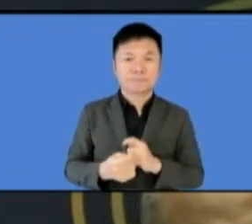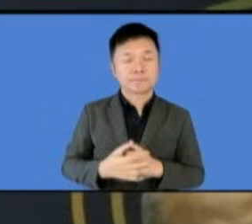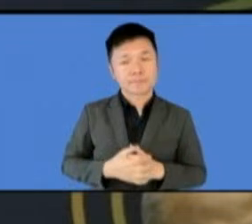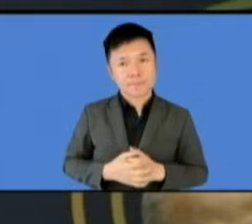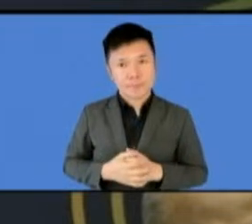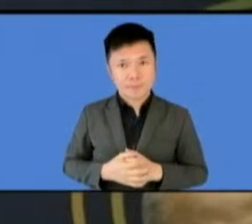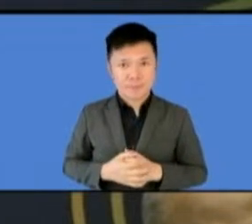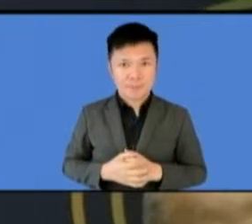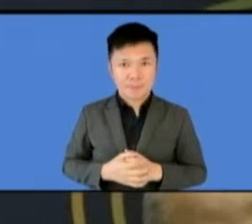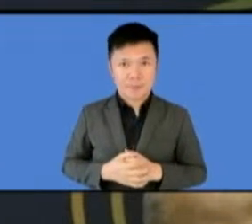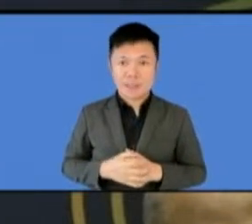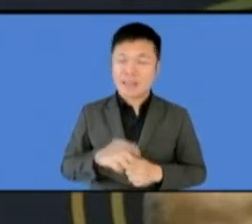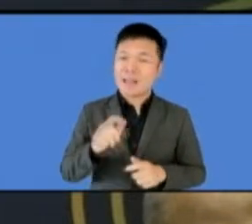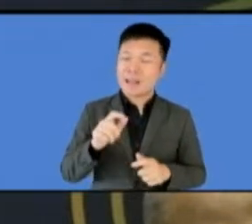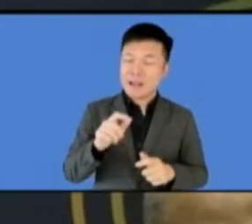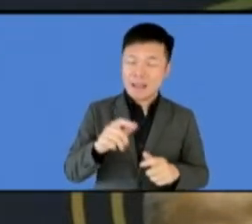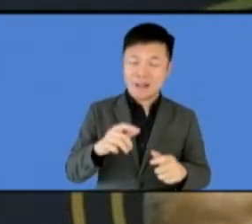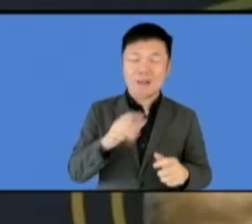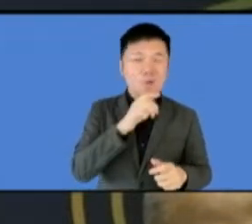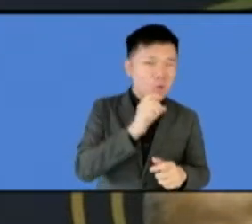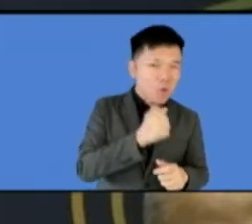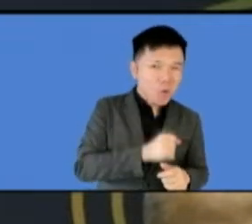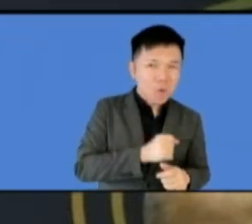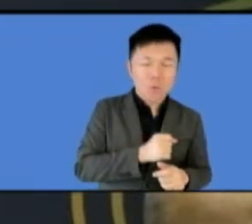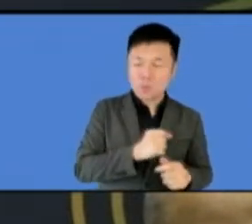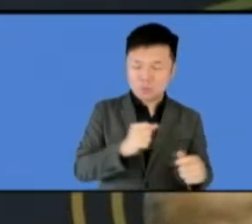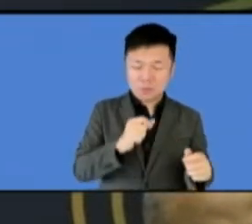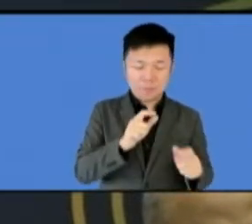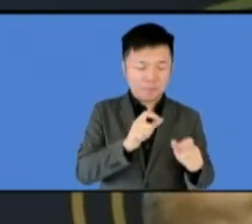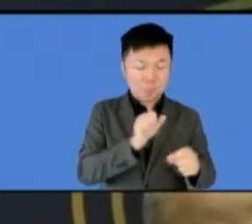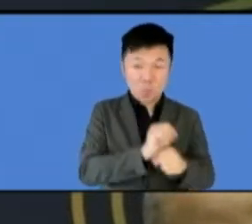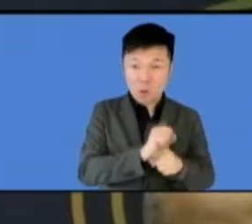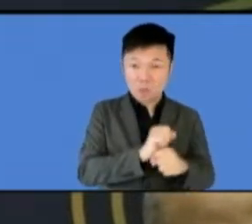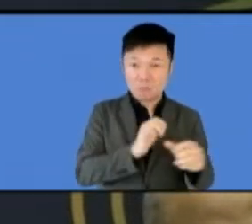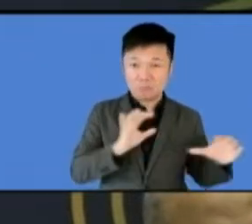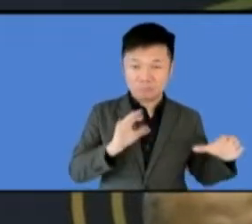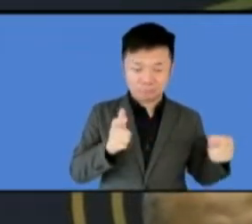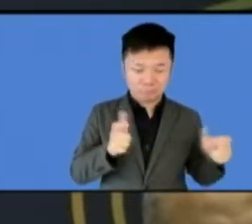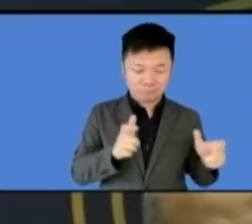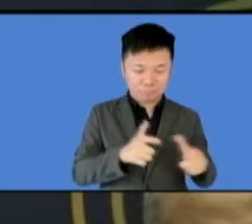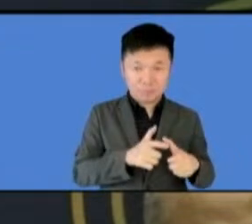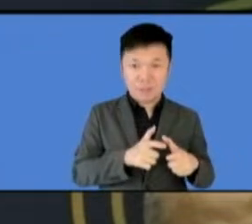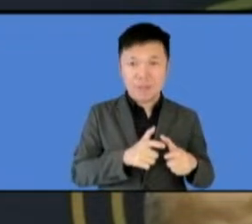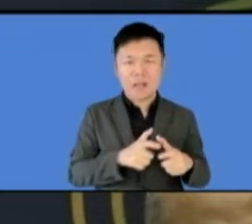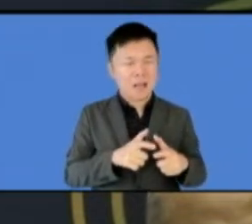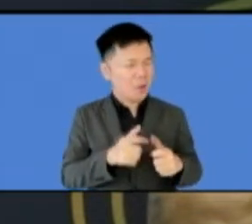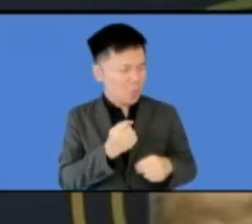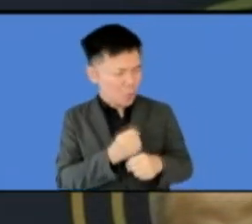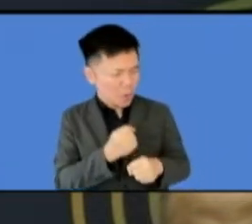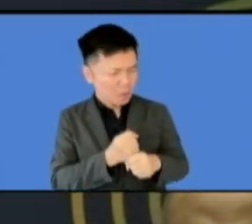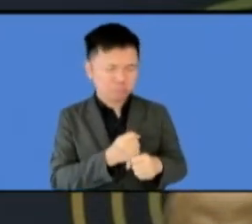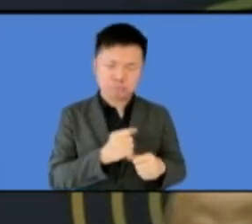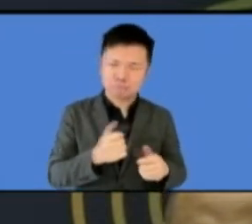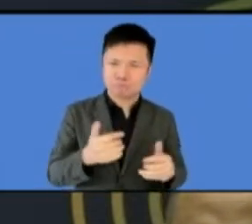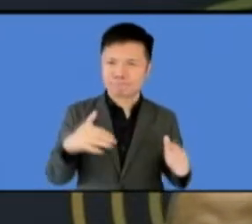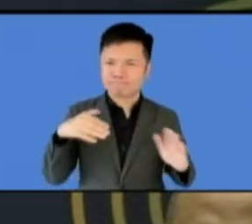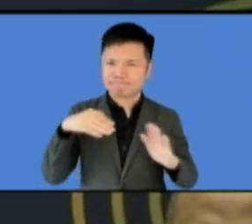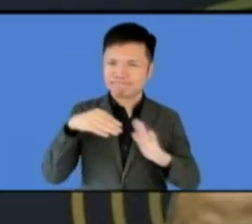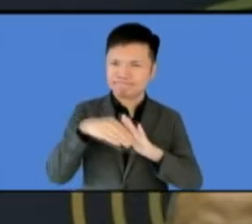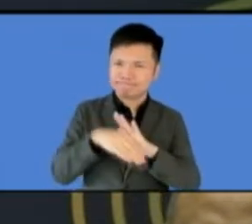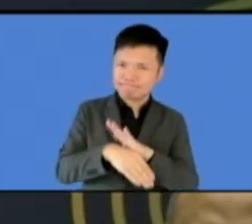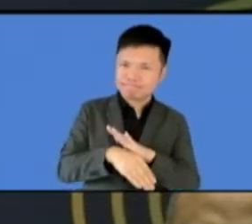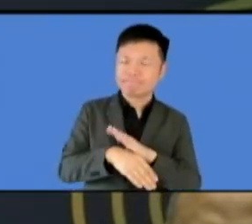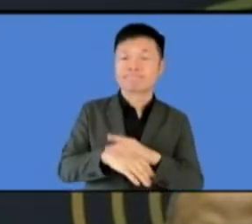imply, shrinking working age population, which impact, productivity, and it